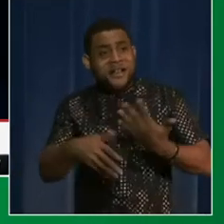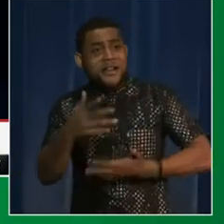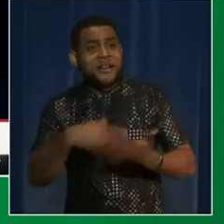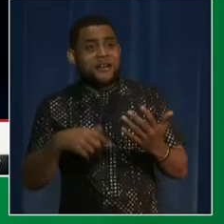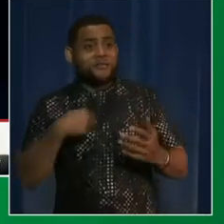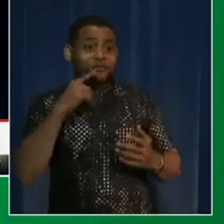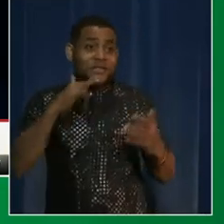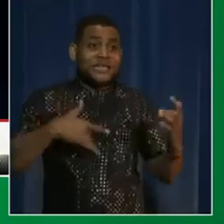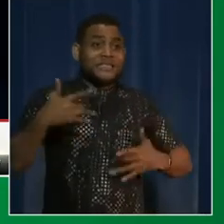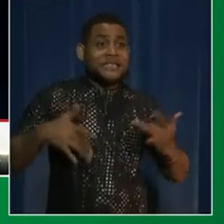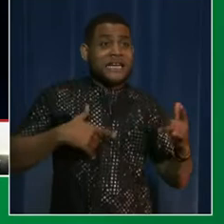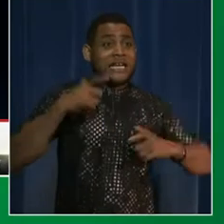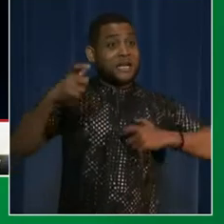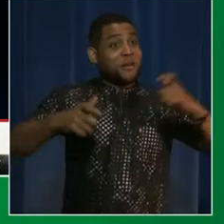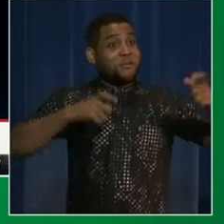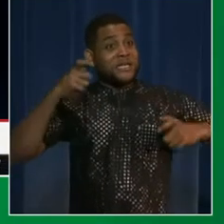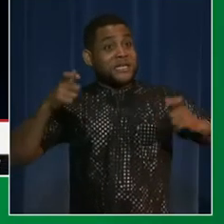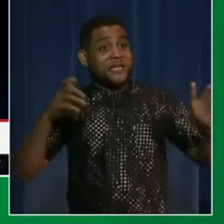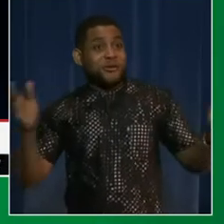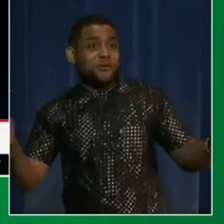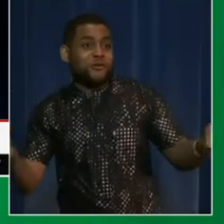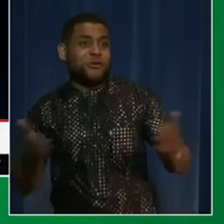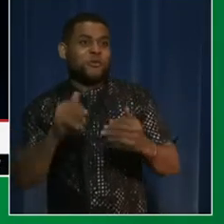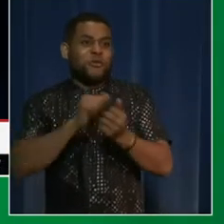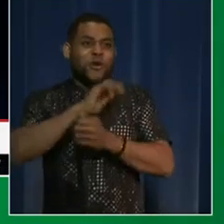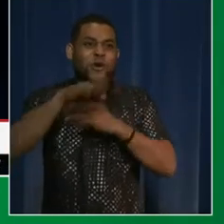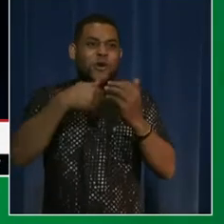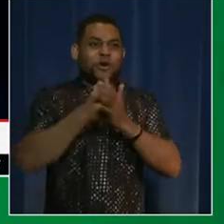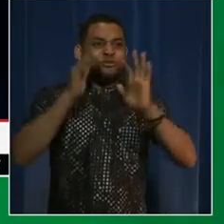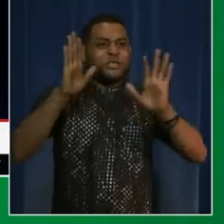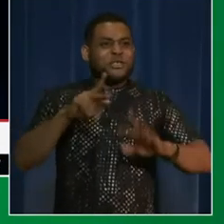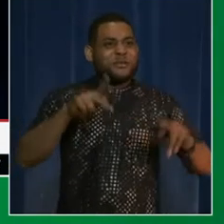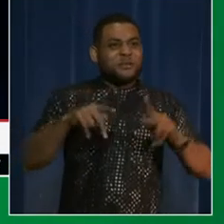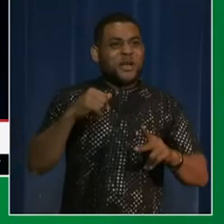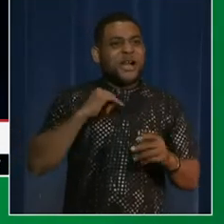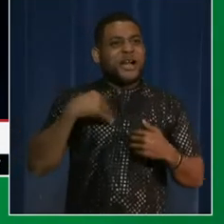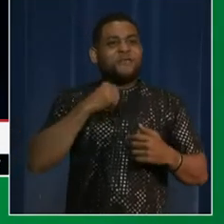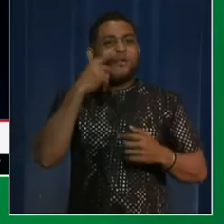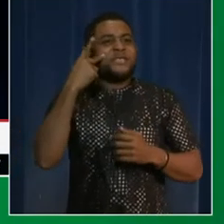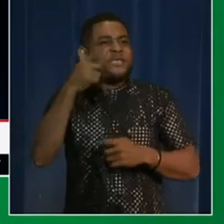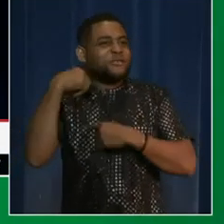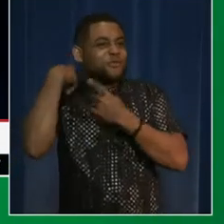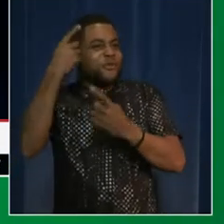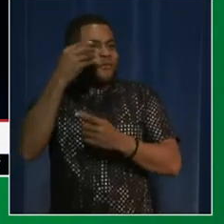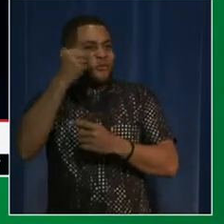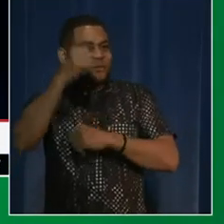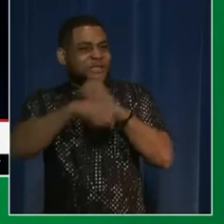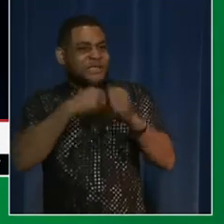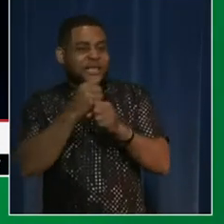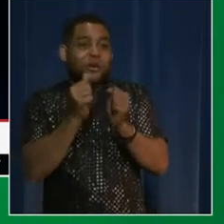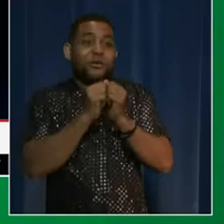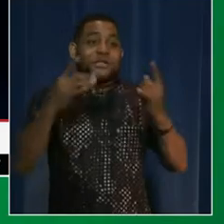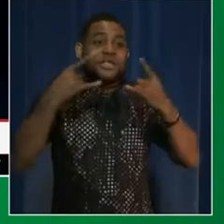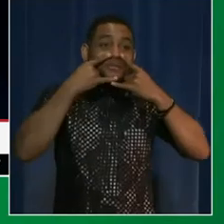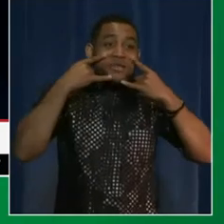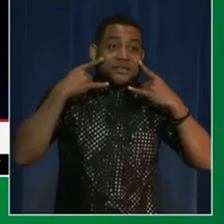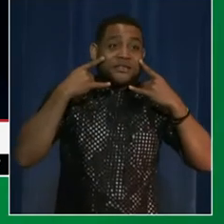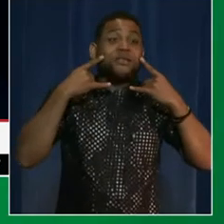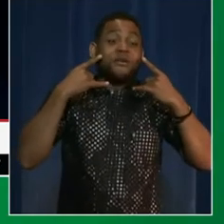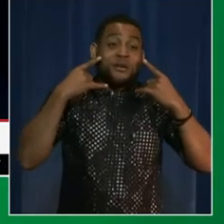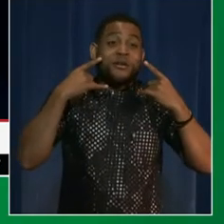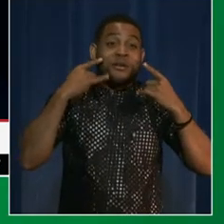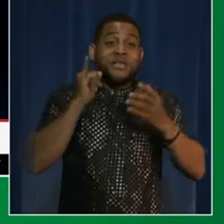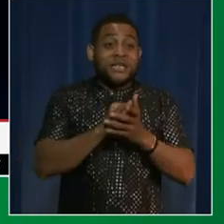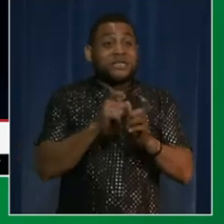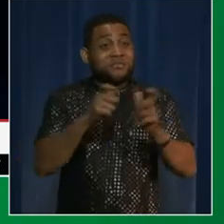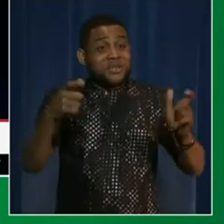room, Madam Mayor, with all these great people, many of whom I have not seen in a couple of years without masks. That is a big deal, and I want to acknowledge